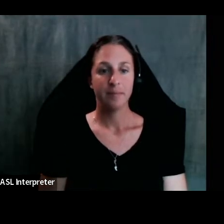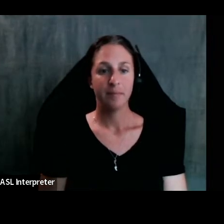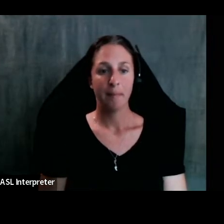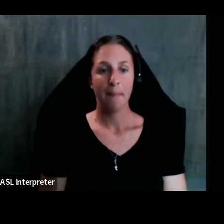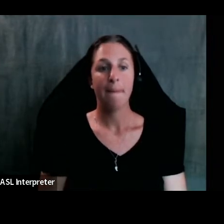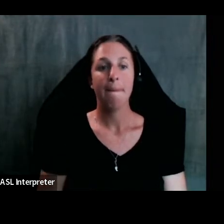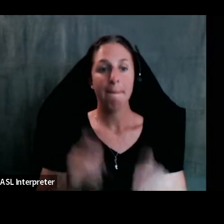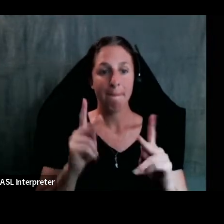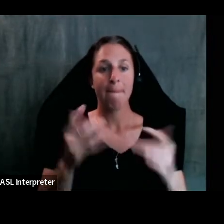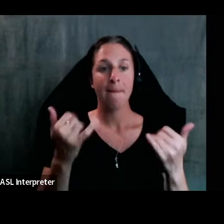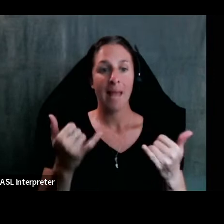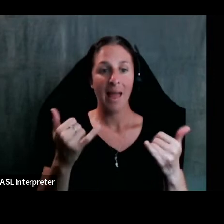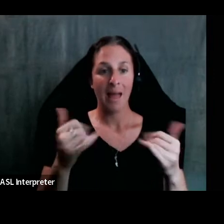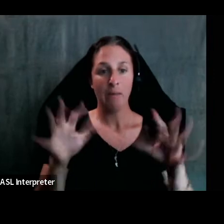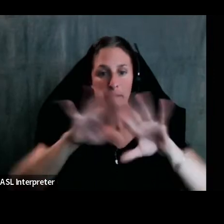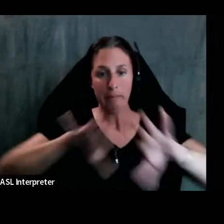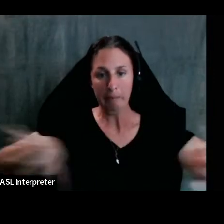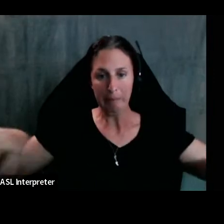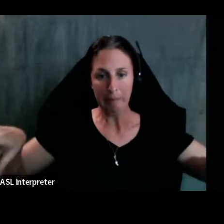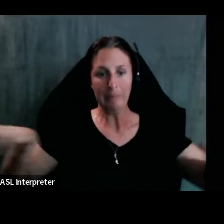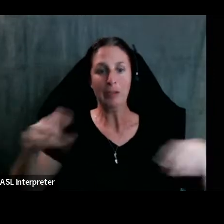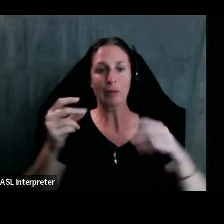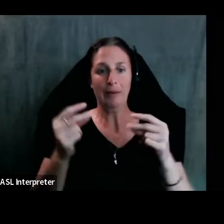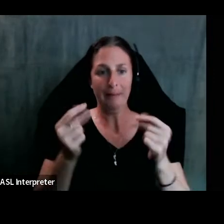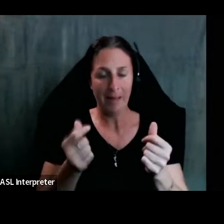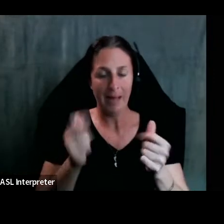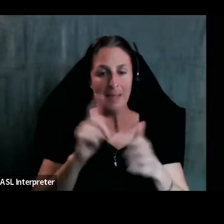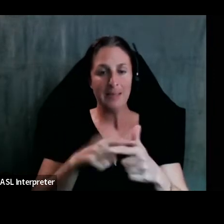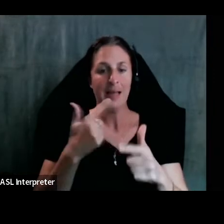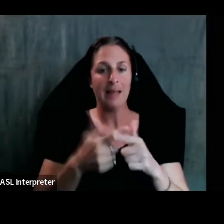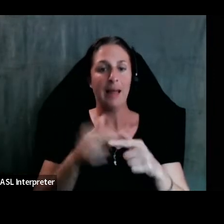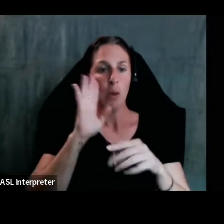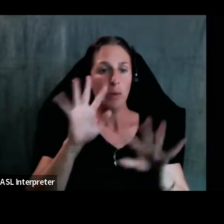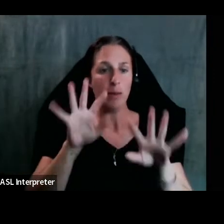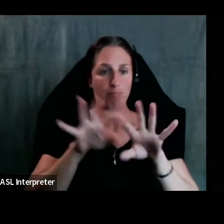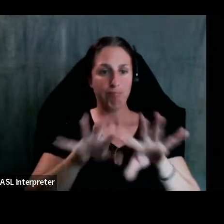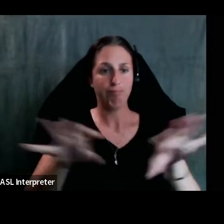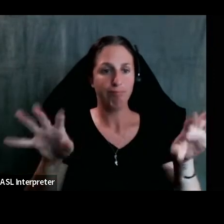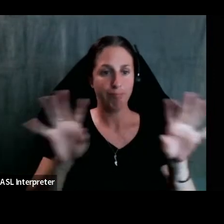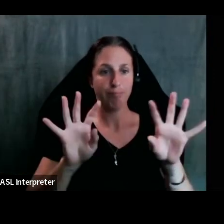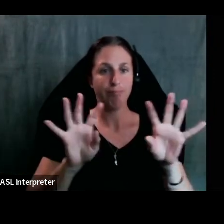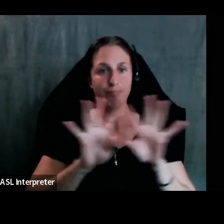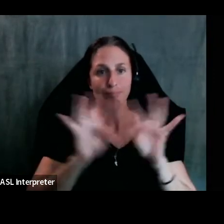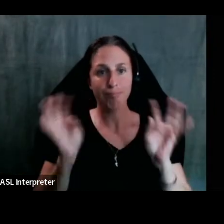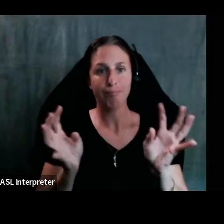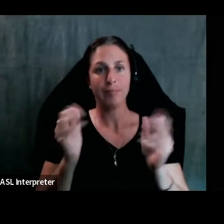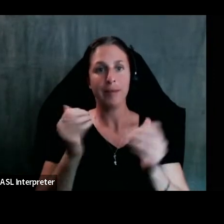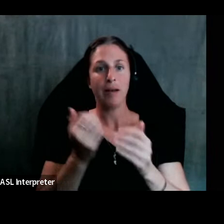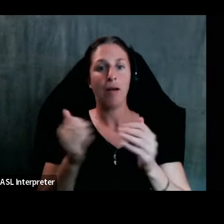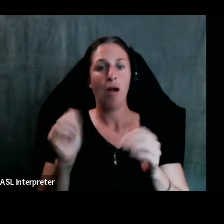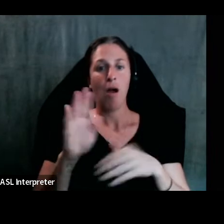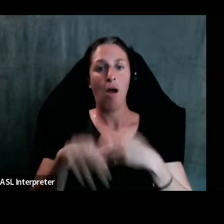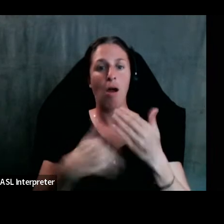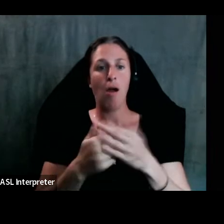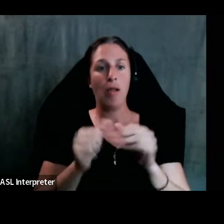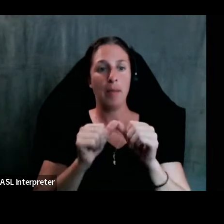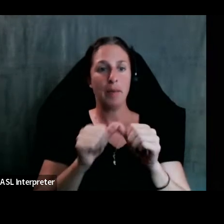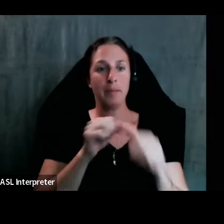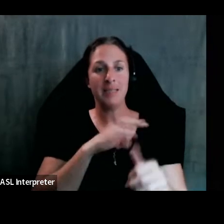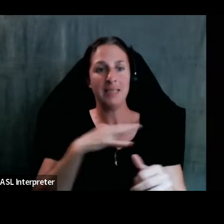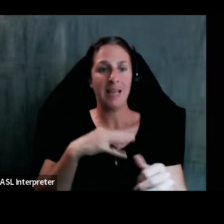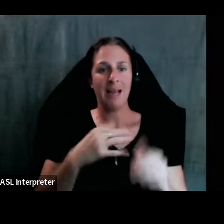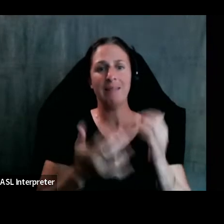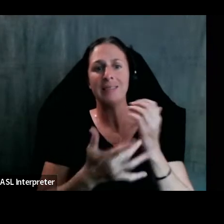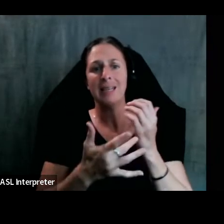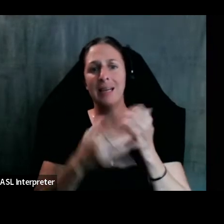Okay, so we're going to dismantle this really quickly, and then we're going to pile in all of our permanent staff. Please, we're going to pile in over here. Tech, if I could